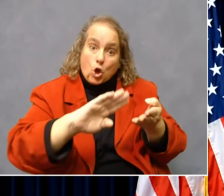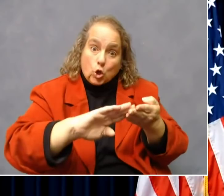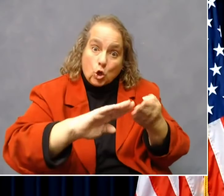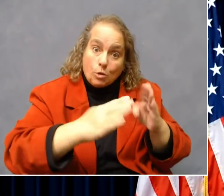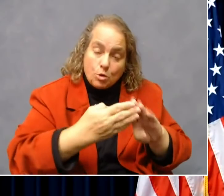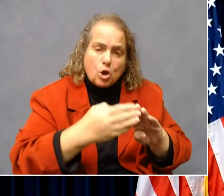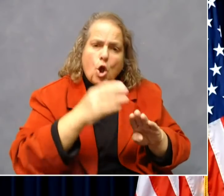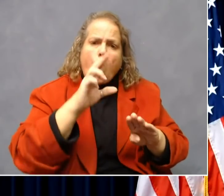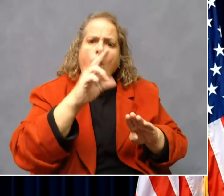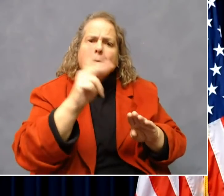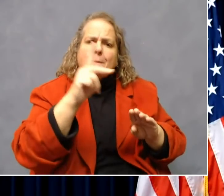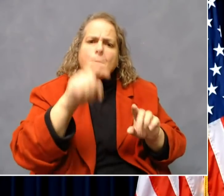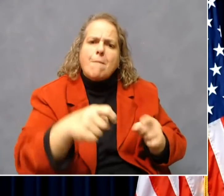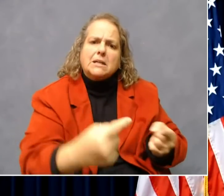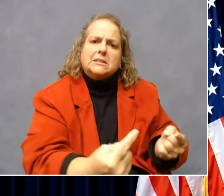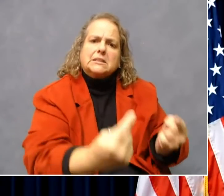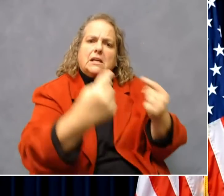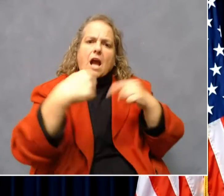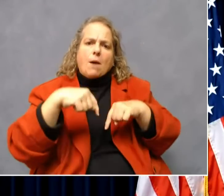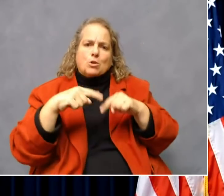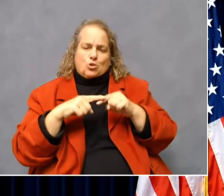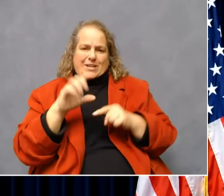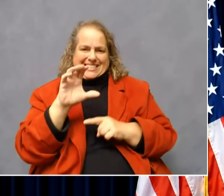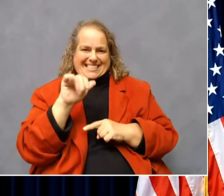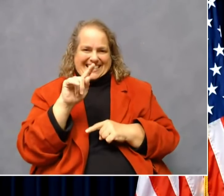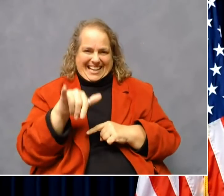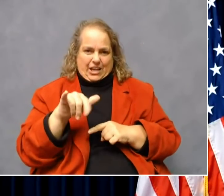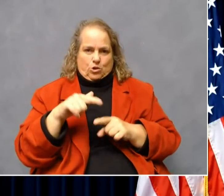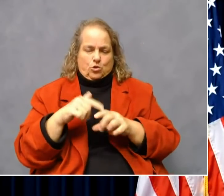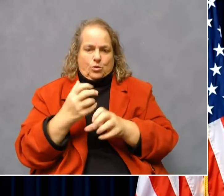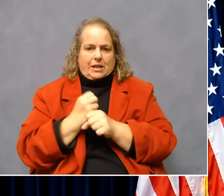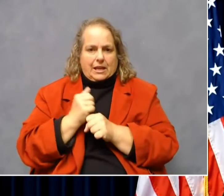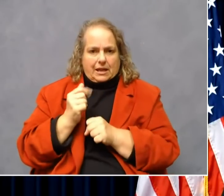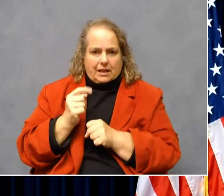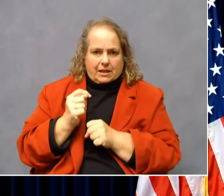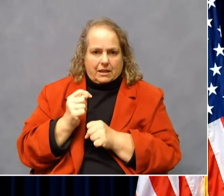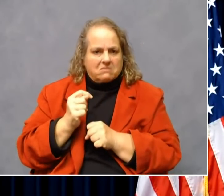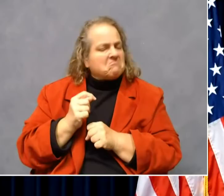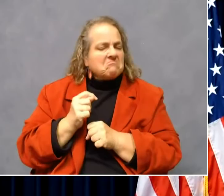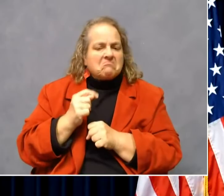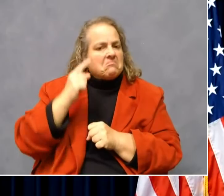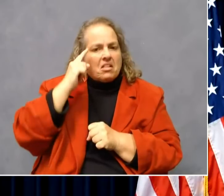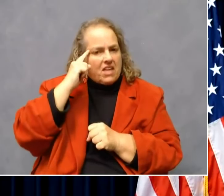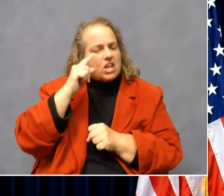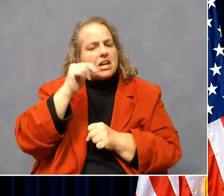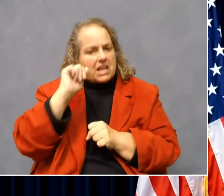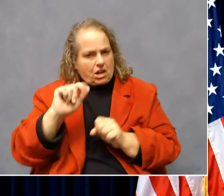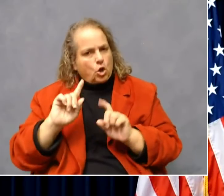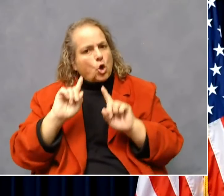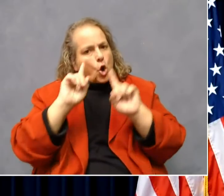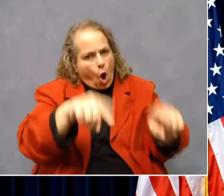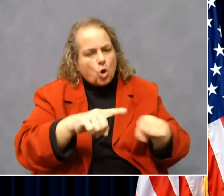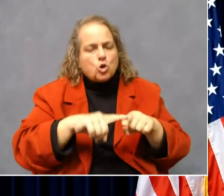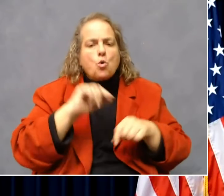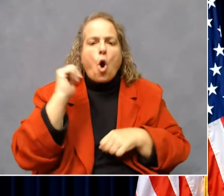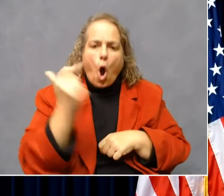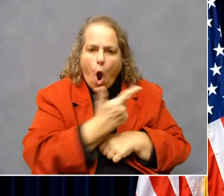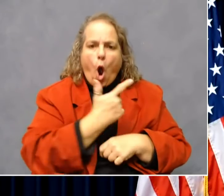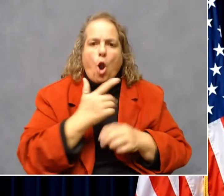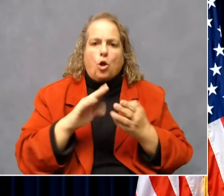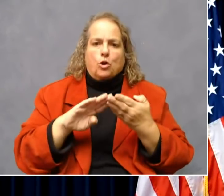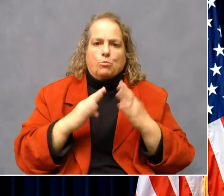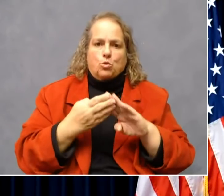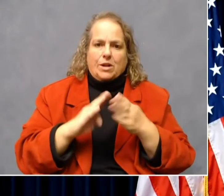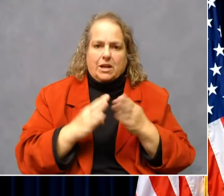injections? I expect it to be available in those communities. When we announce the final